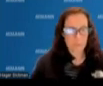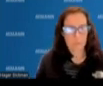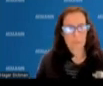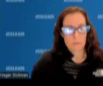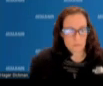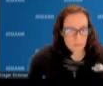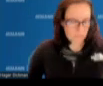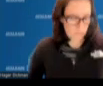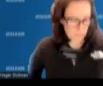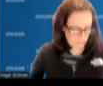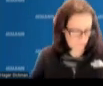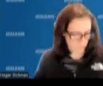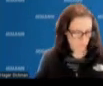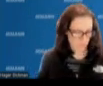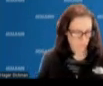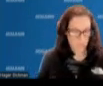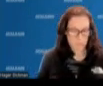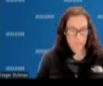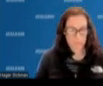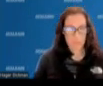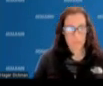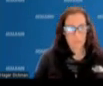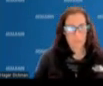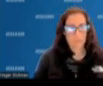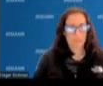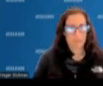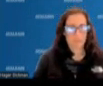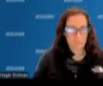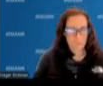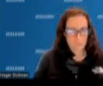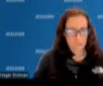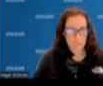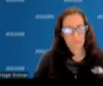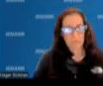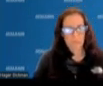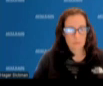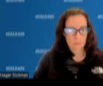Currently, the federal government pays at least 50%